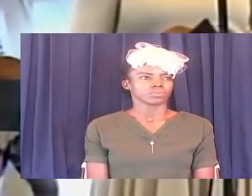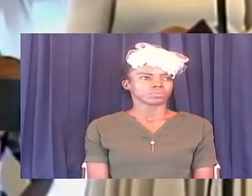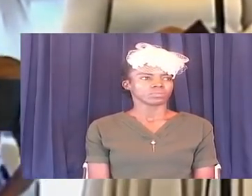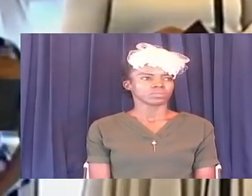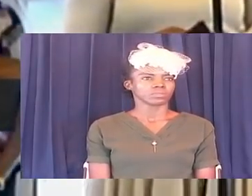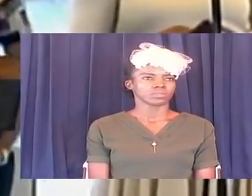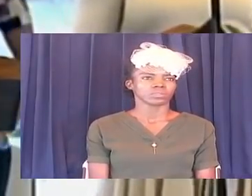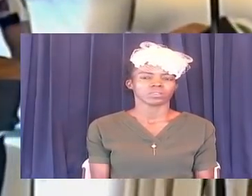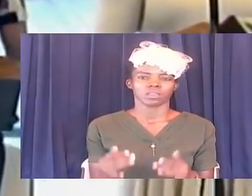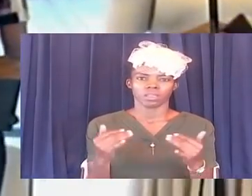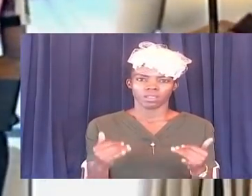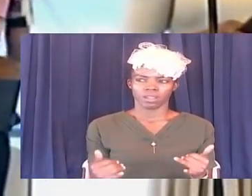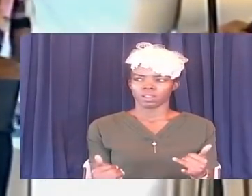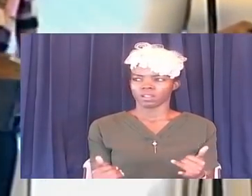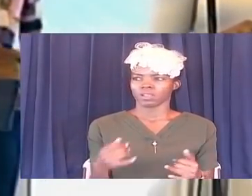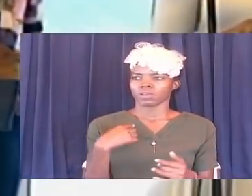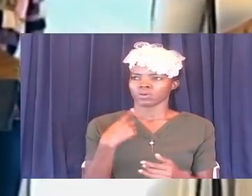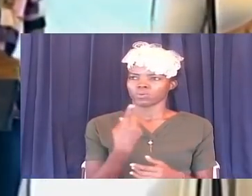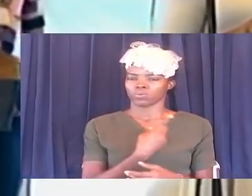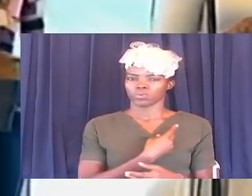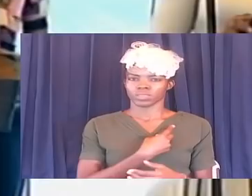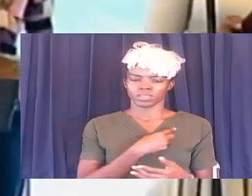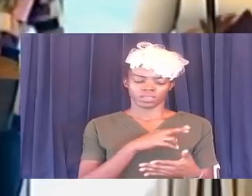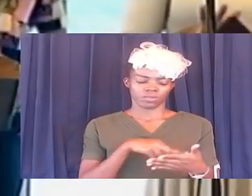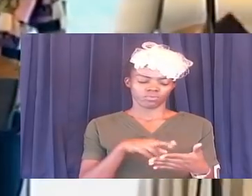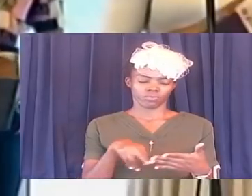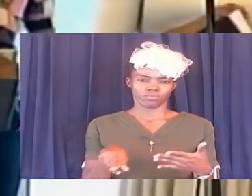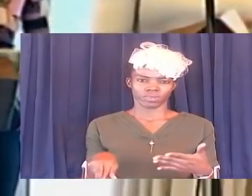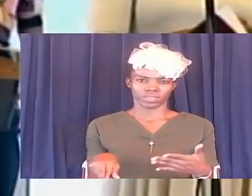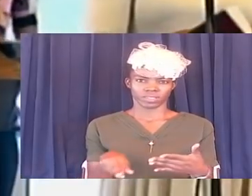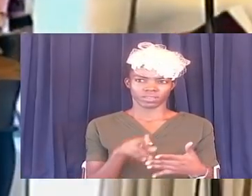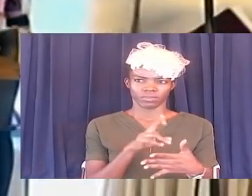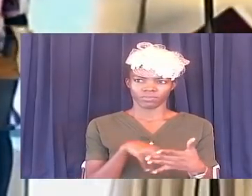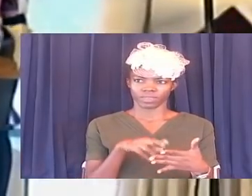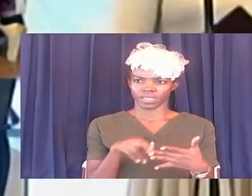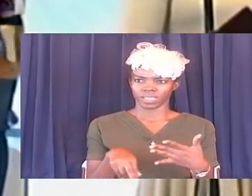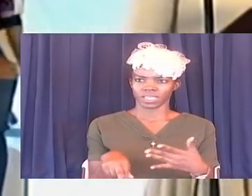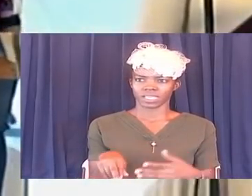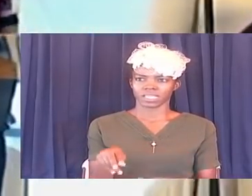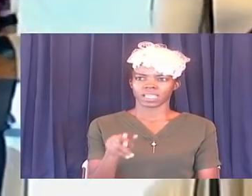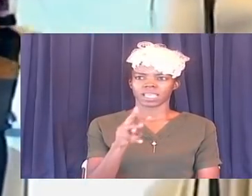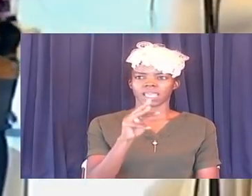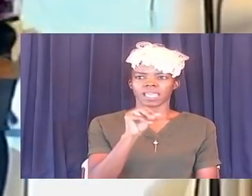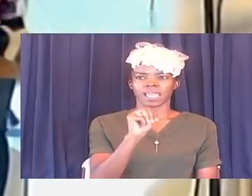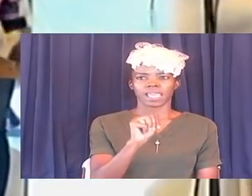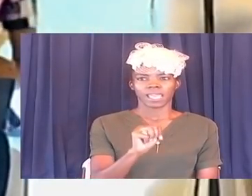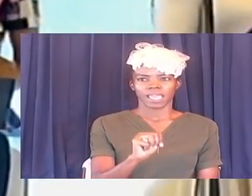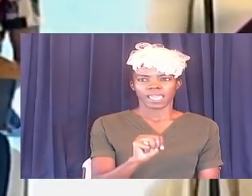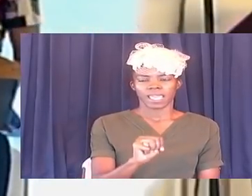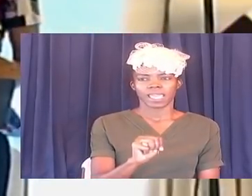turn to the book of Matthew. Praise the Lord.